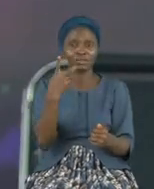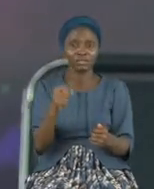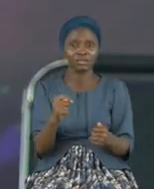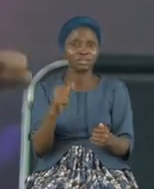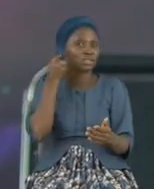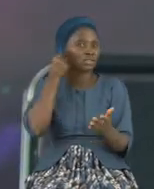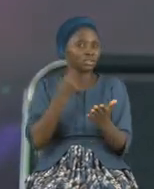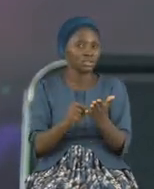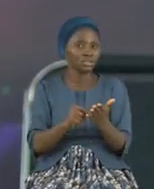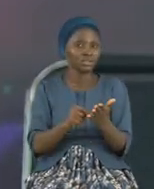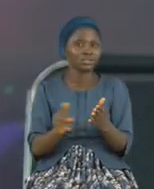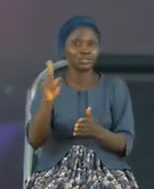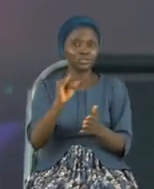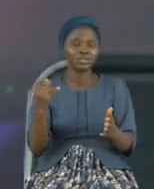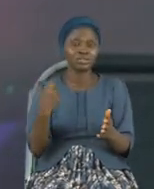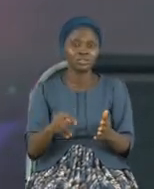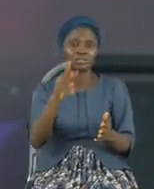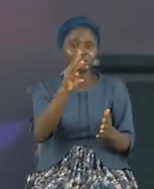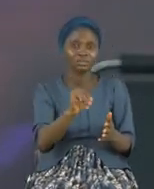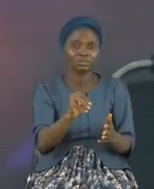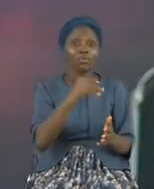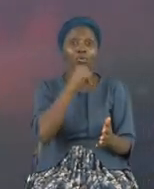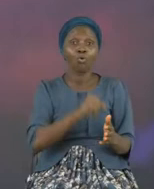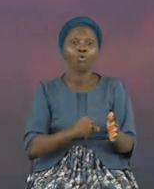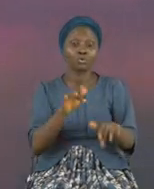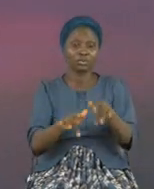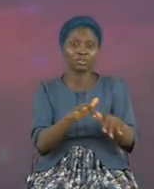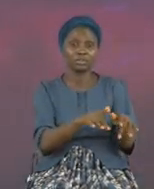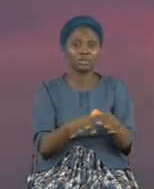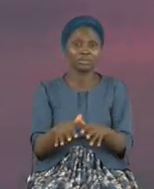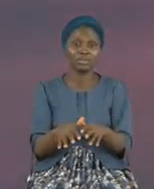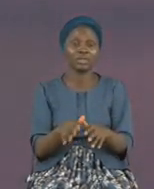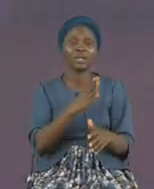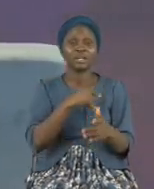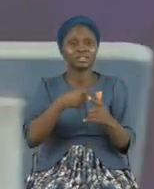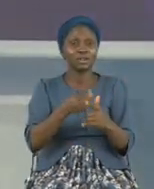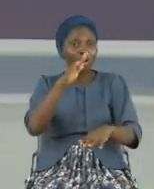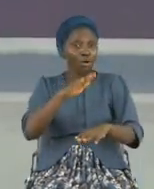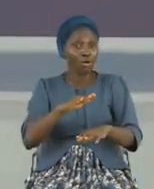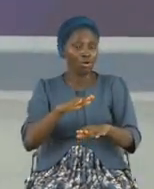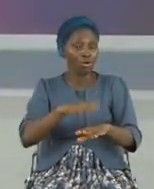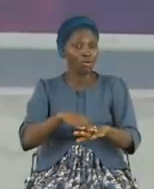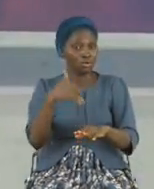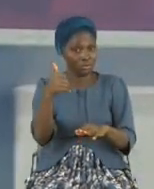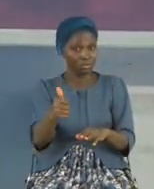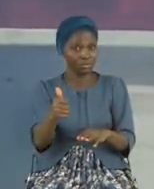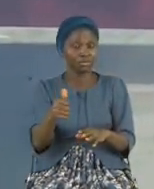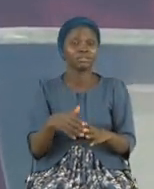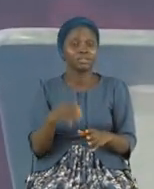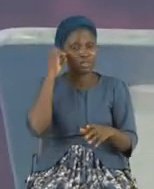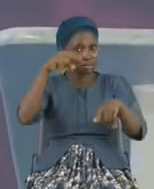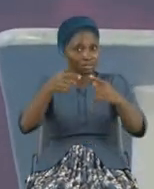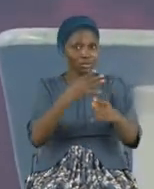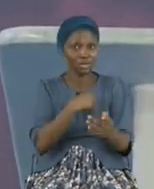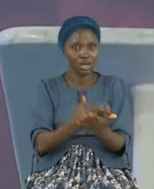manual typewriter. And then on his own, he went and he bought an